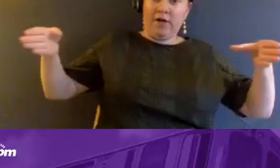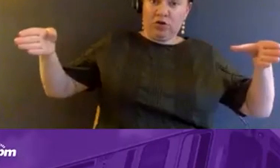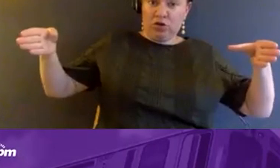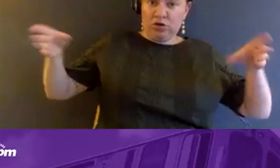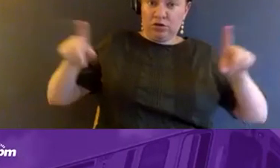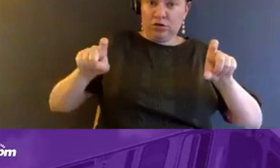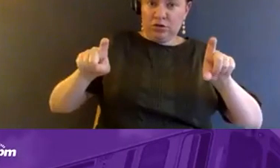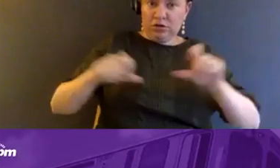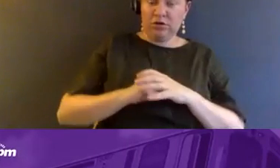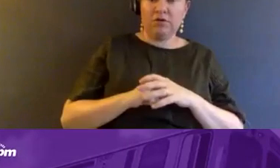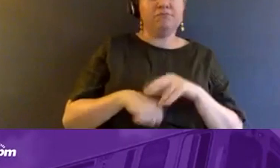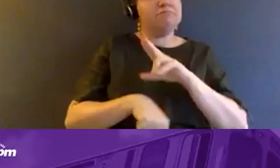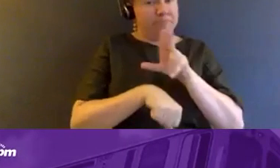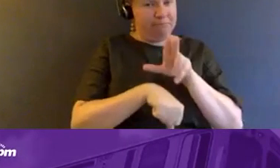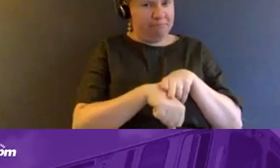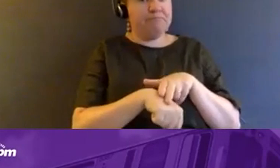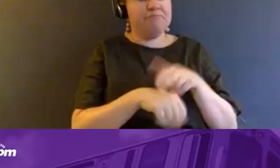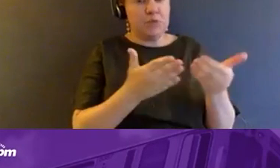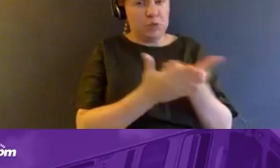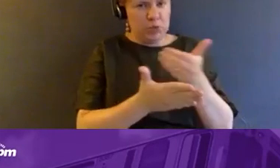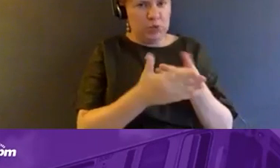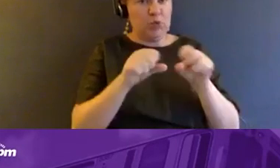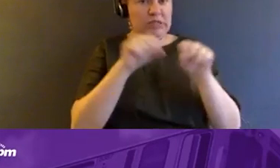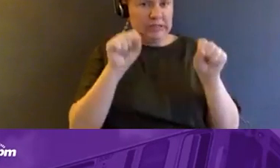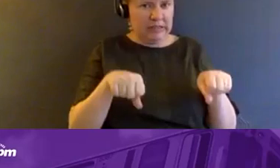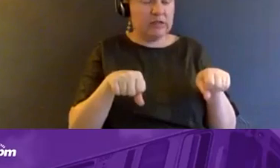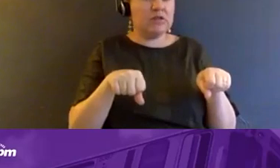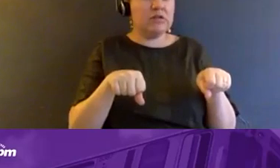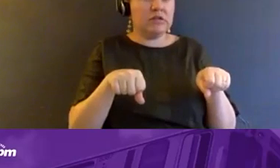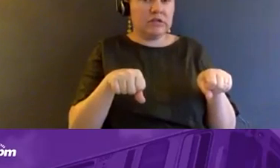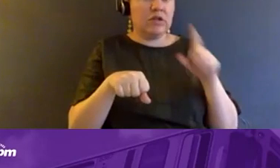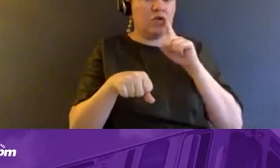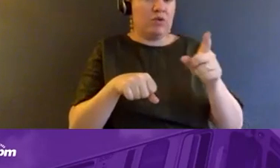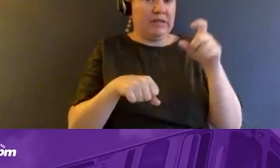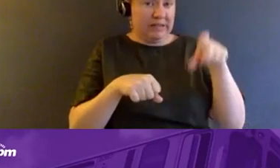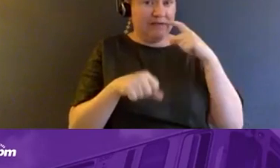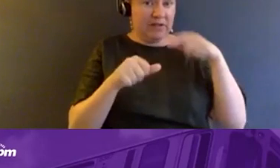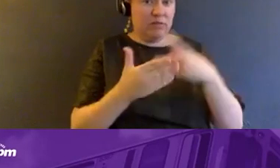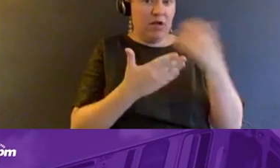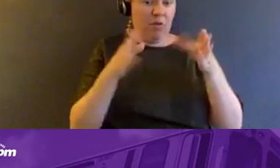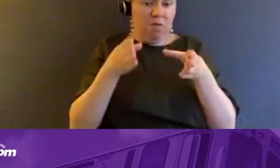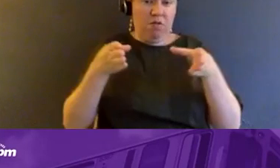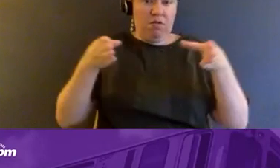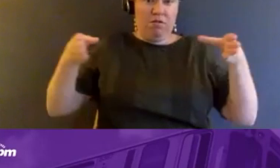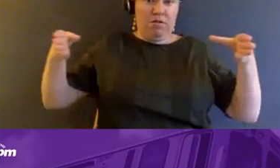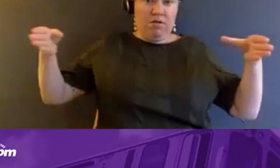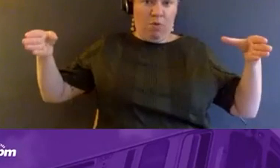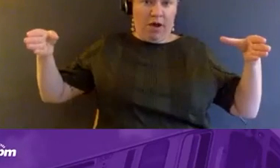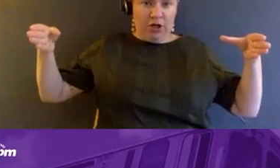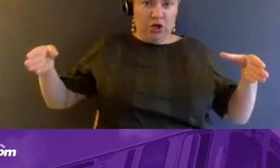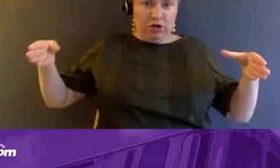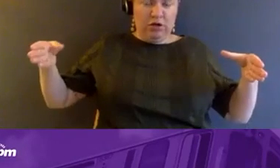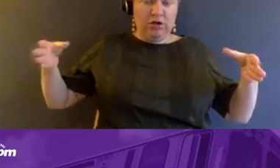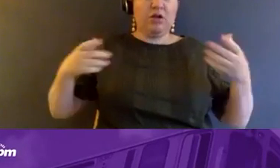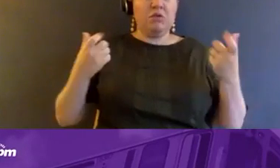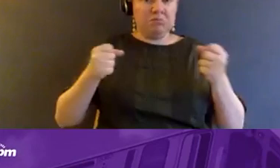Of course, the new stations, the permanent stations that Chris talked about, the real need for this project, they will be a wider platform. We need to expand